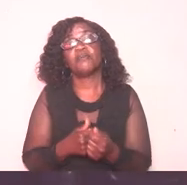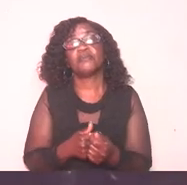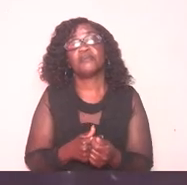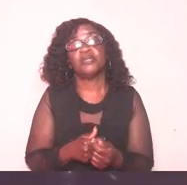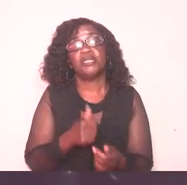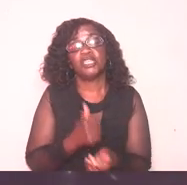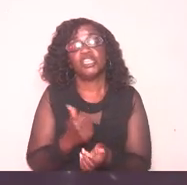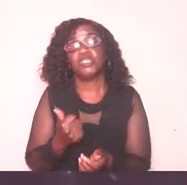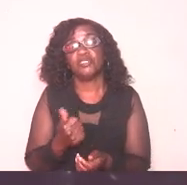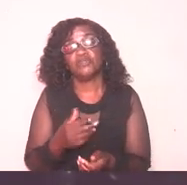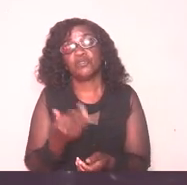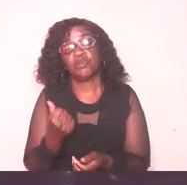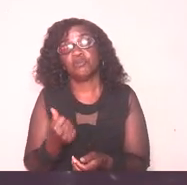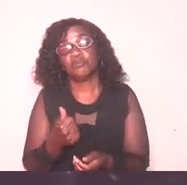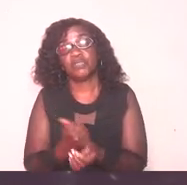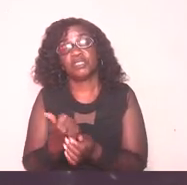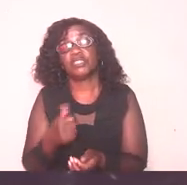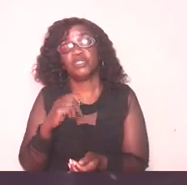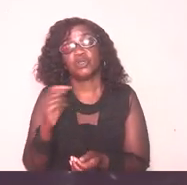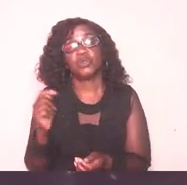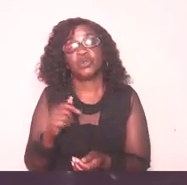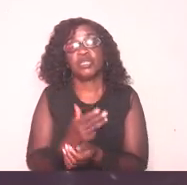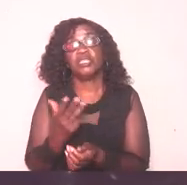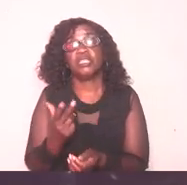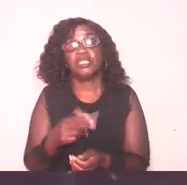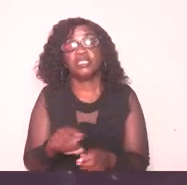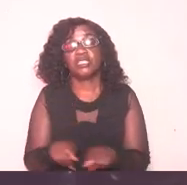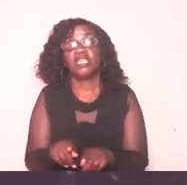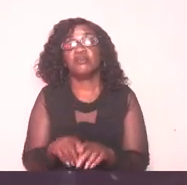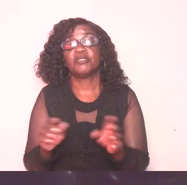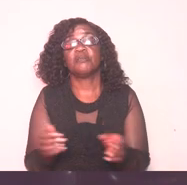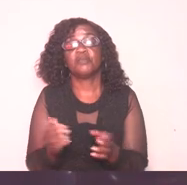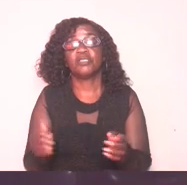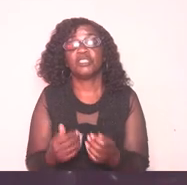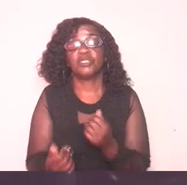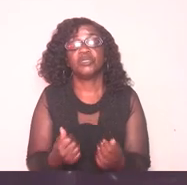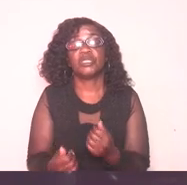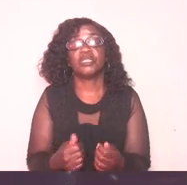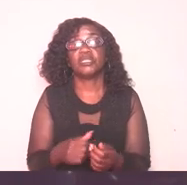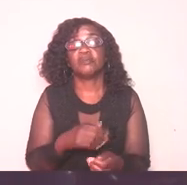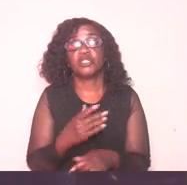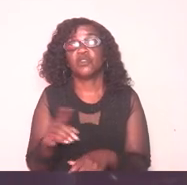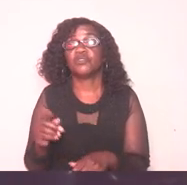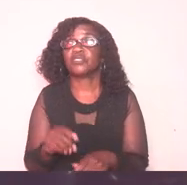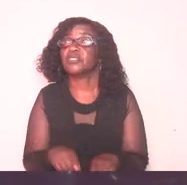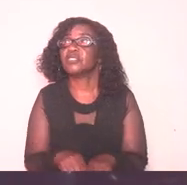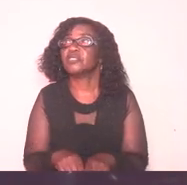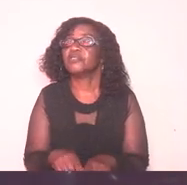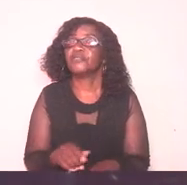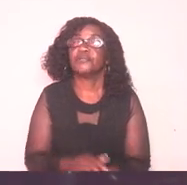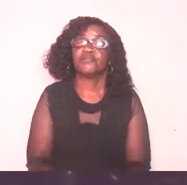the individuals from themselves. Now, I'll address the issue of reproductive autonomy and misguided paternalism in a few